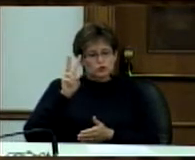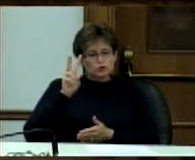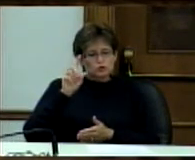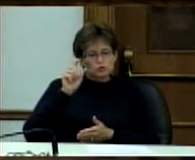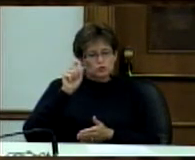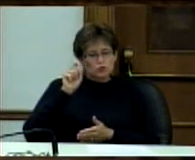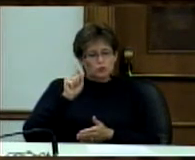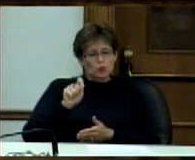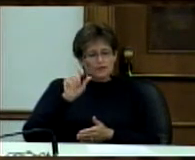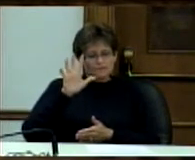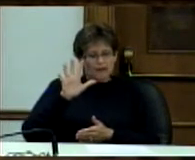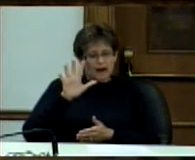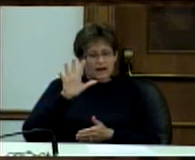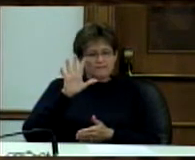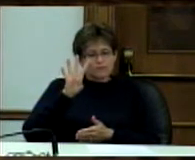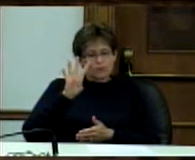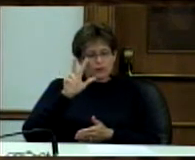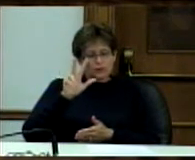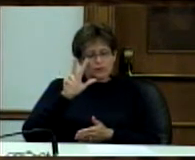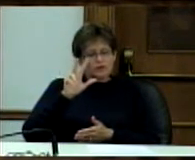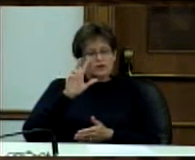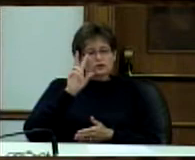of